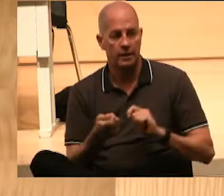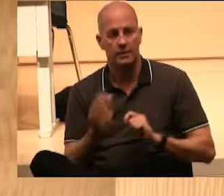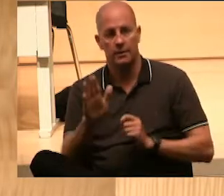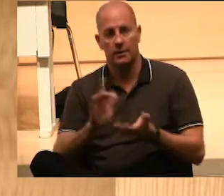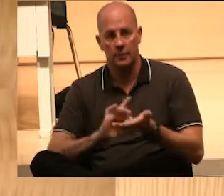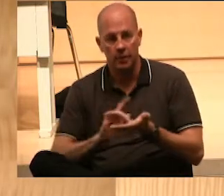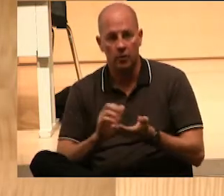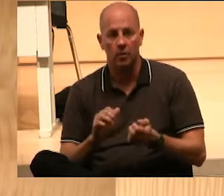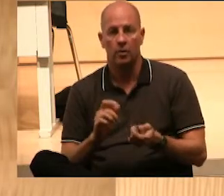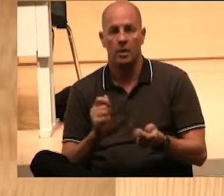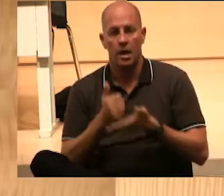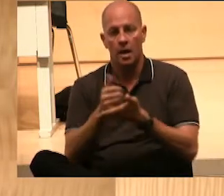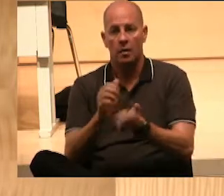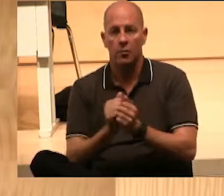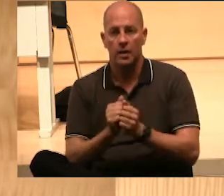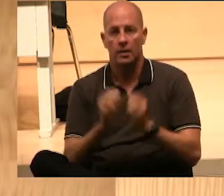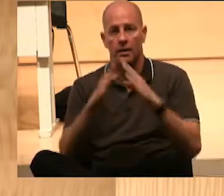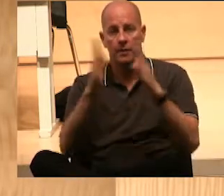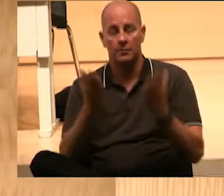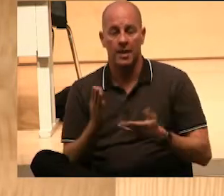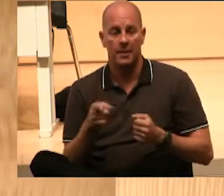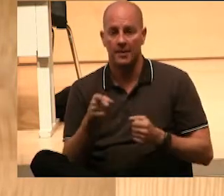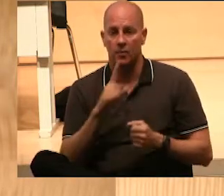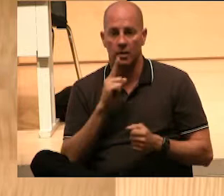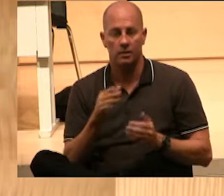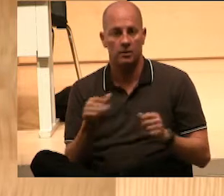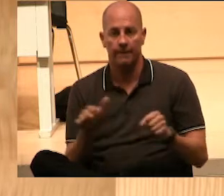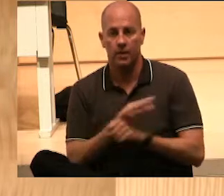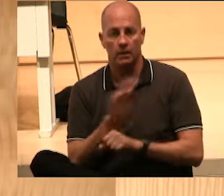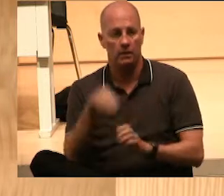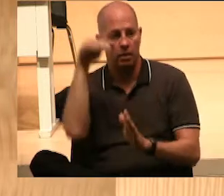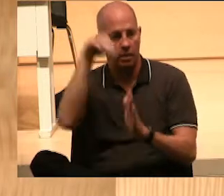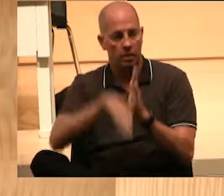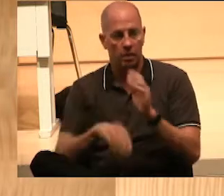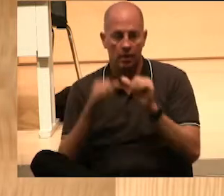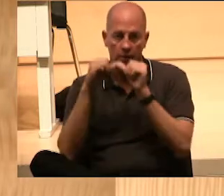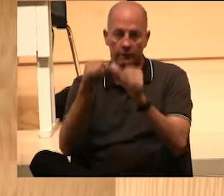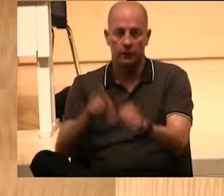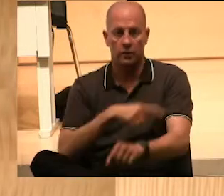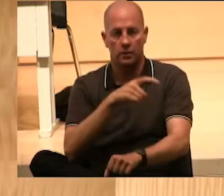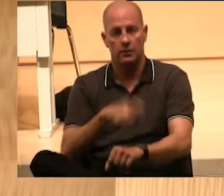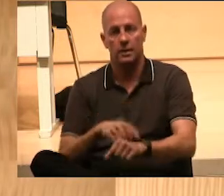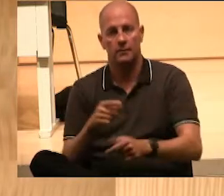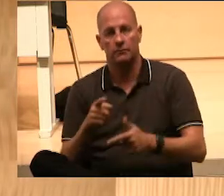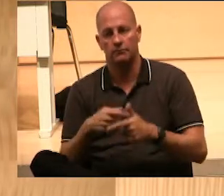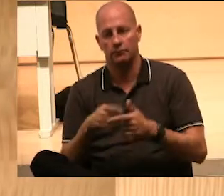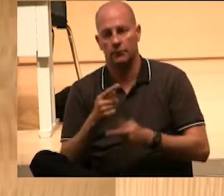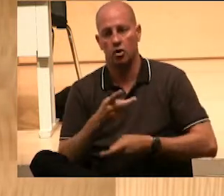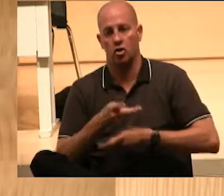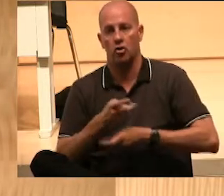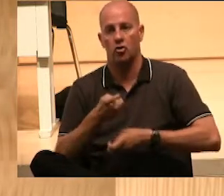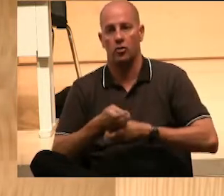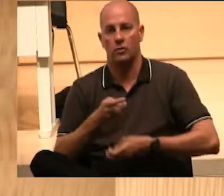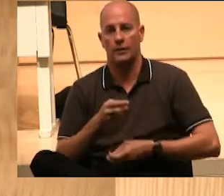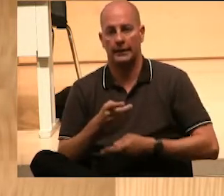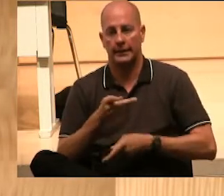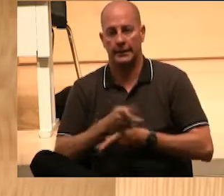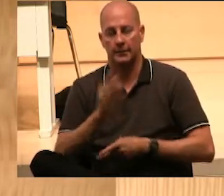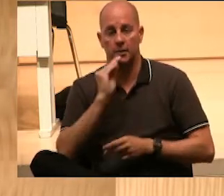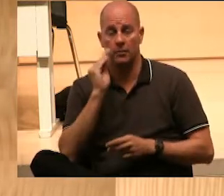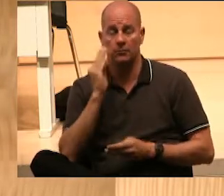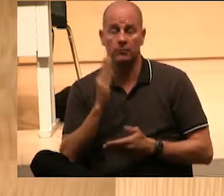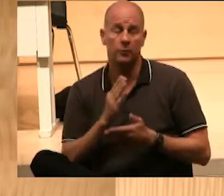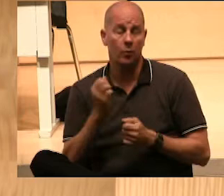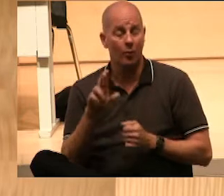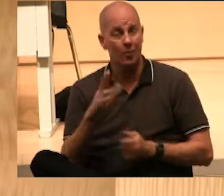matters where someone is still decompensated for a significant period of time. And then even patients who are totally complying with their medication,